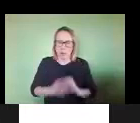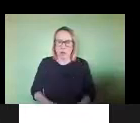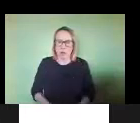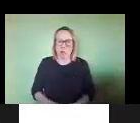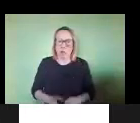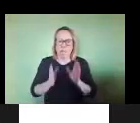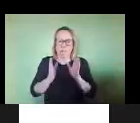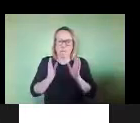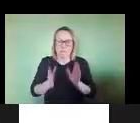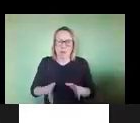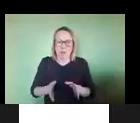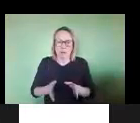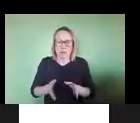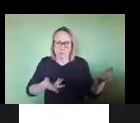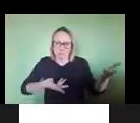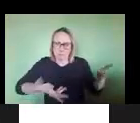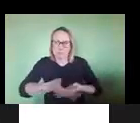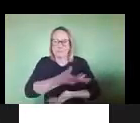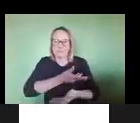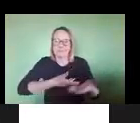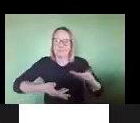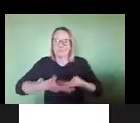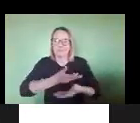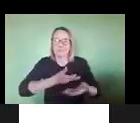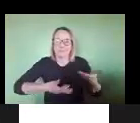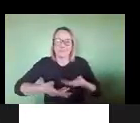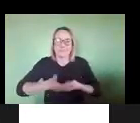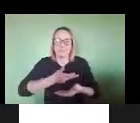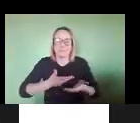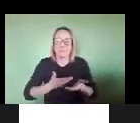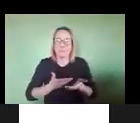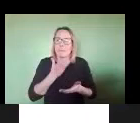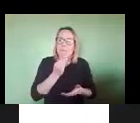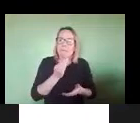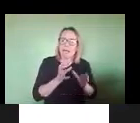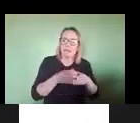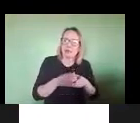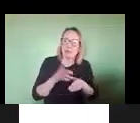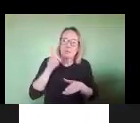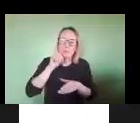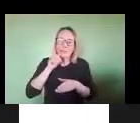talk to other networks through the man's group and the ladies group.